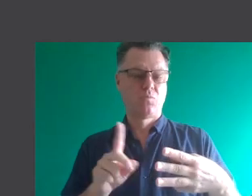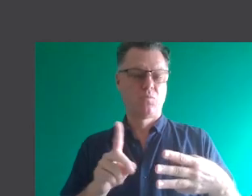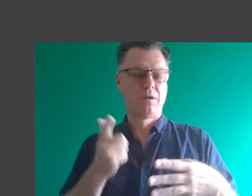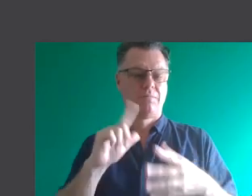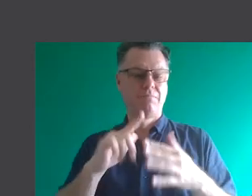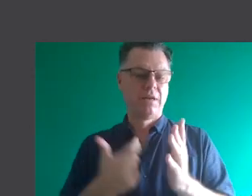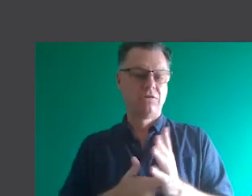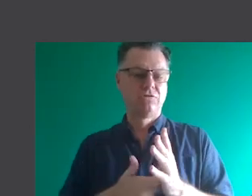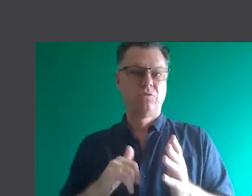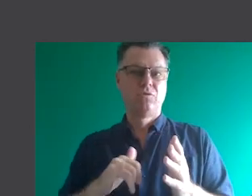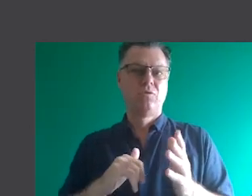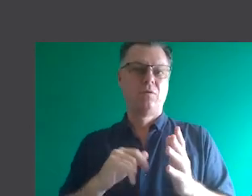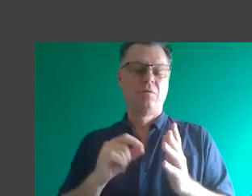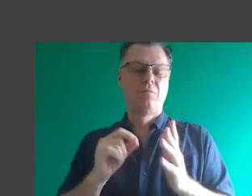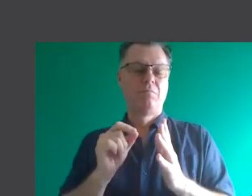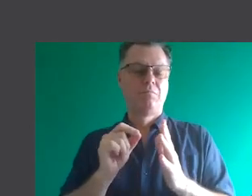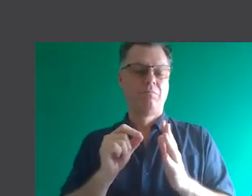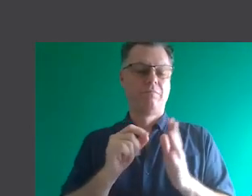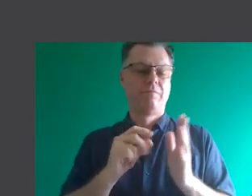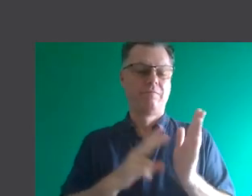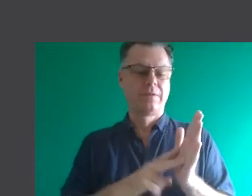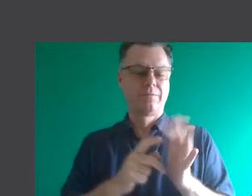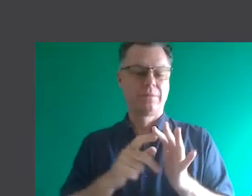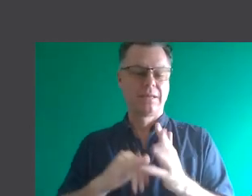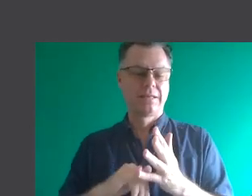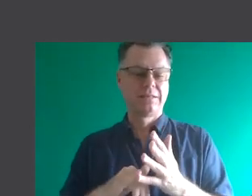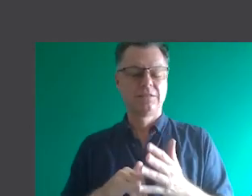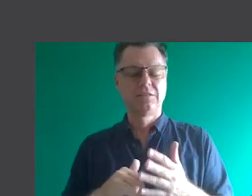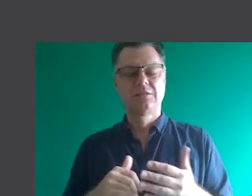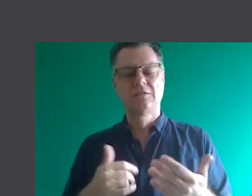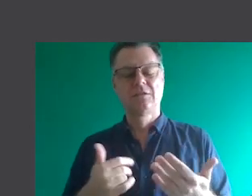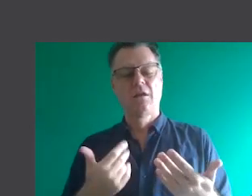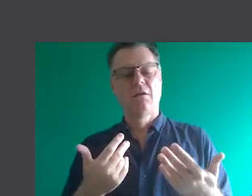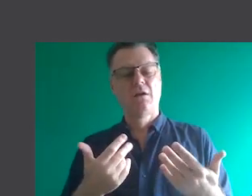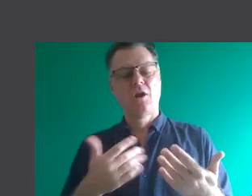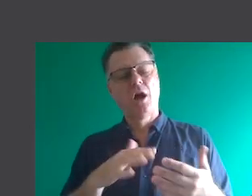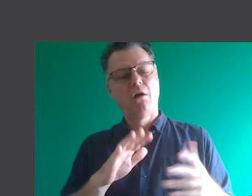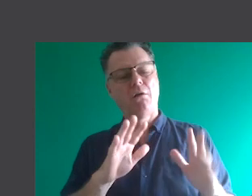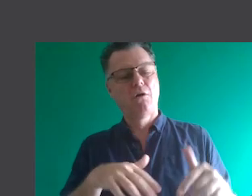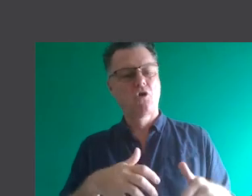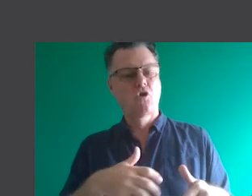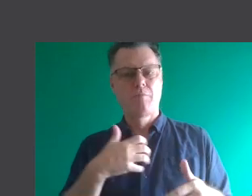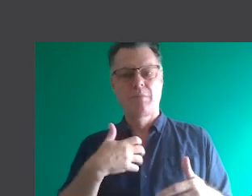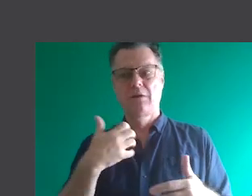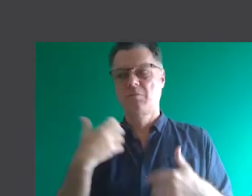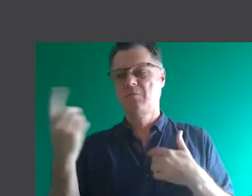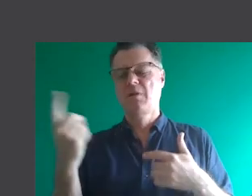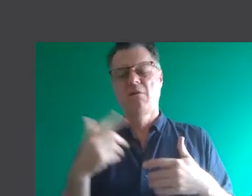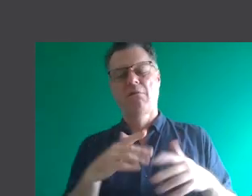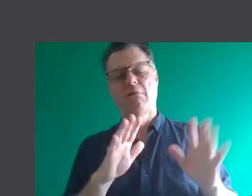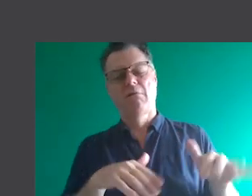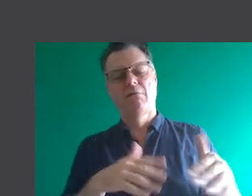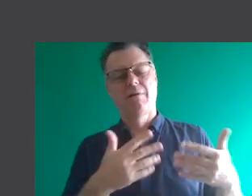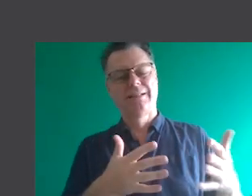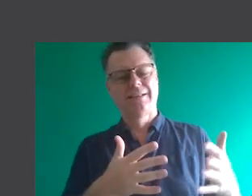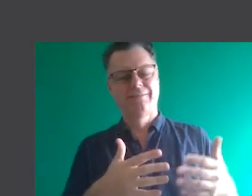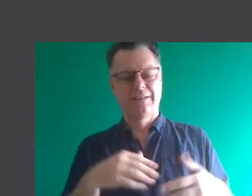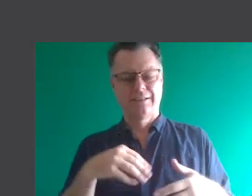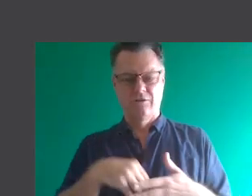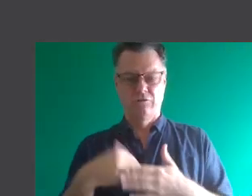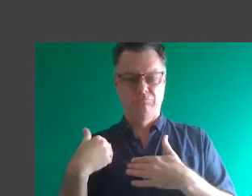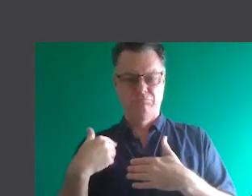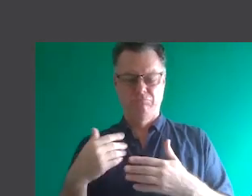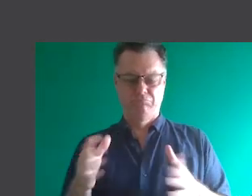to managers and public sector employees who are not doing enough to investigate complaints